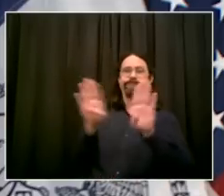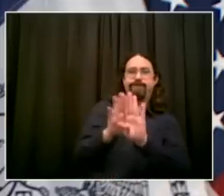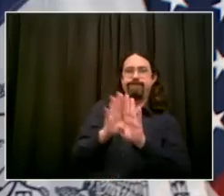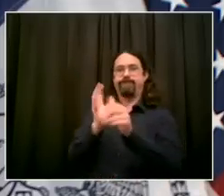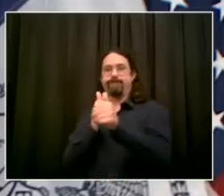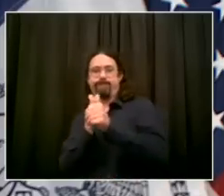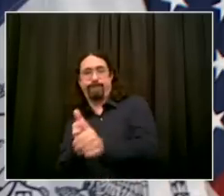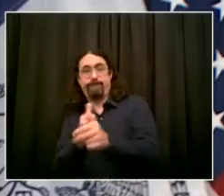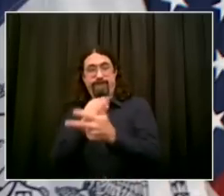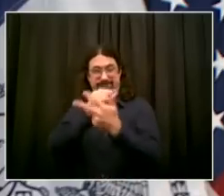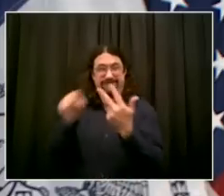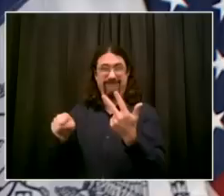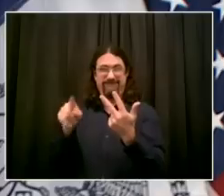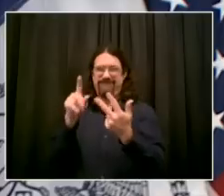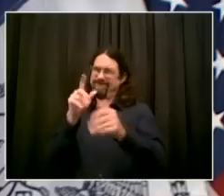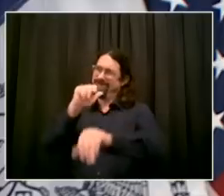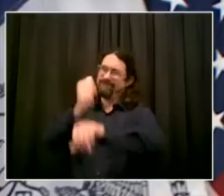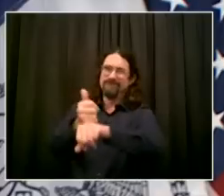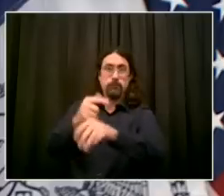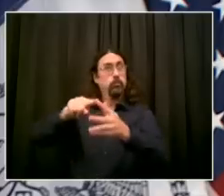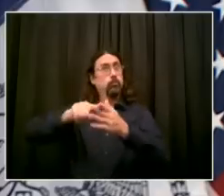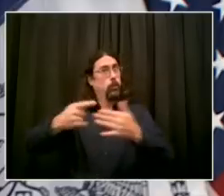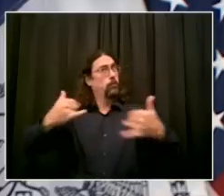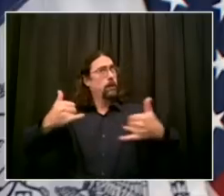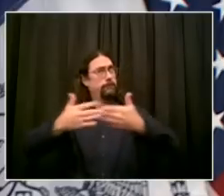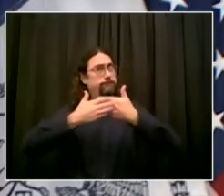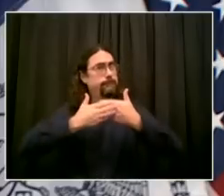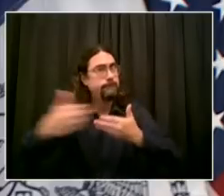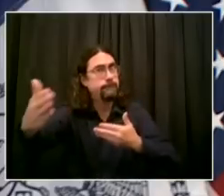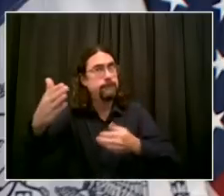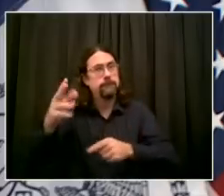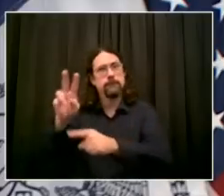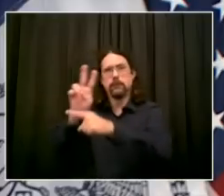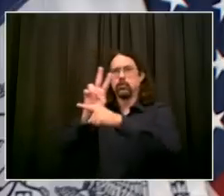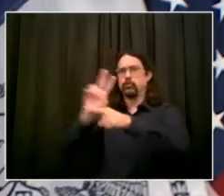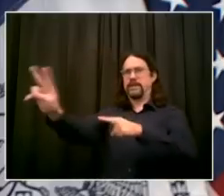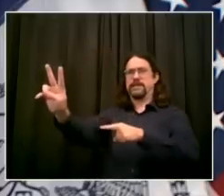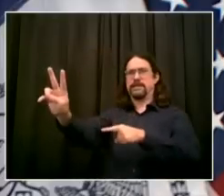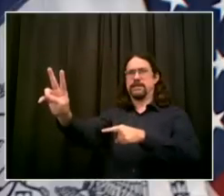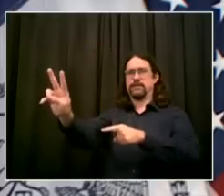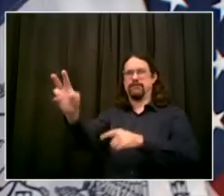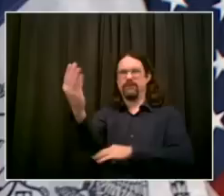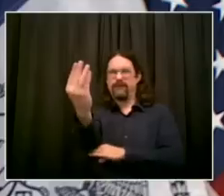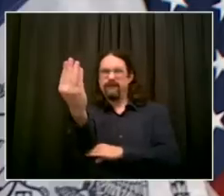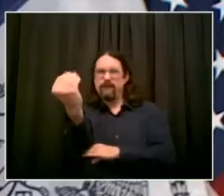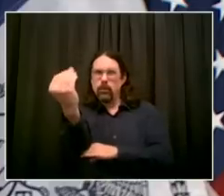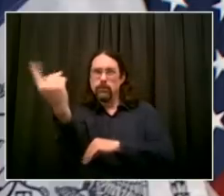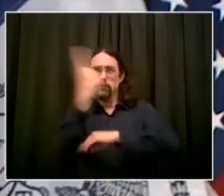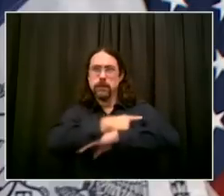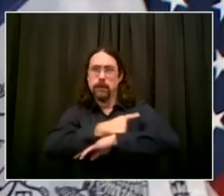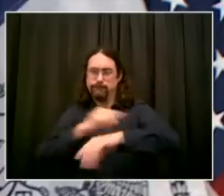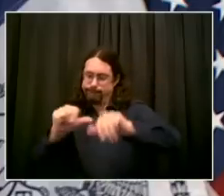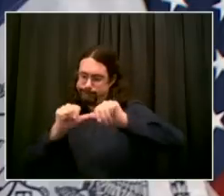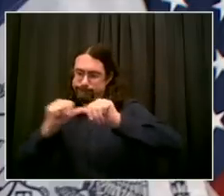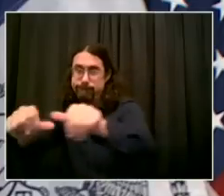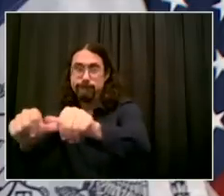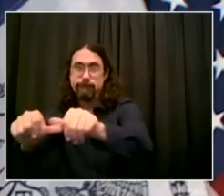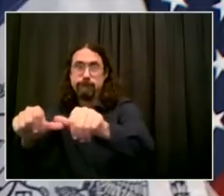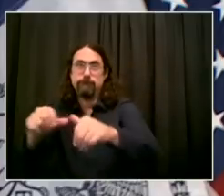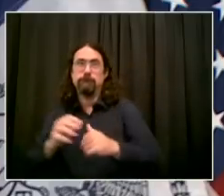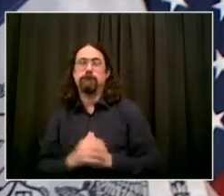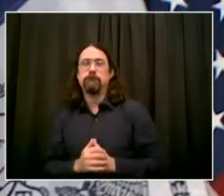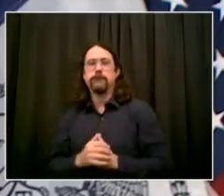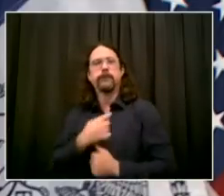repeatedly. Can this be overcome in 14 days? Yes, with extraordinary effort, it can be. With consistent effort, it can be. If we don't have